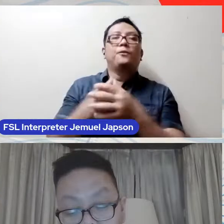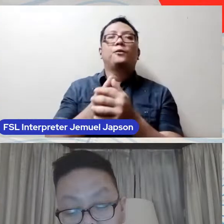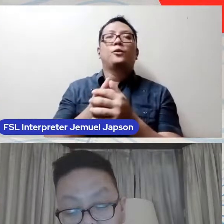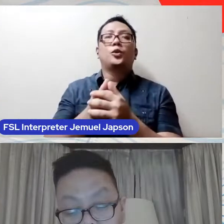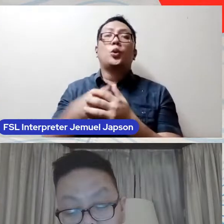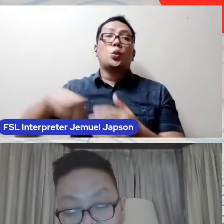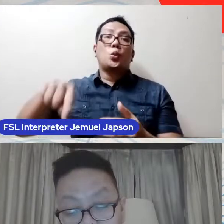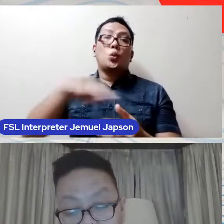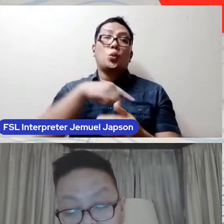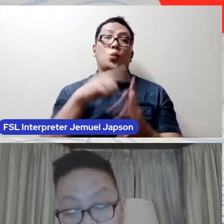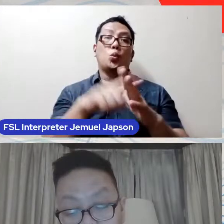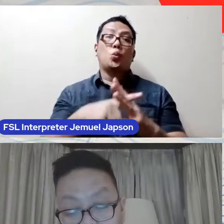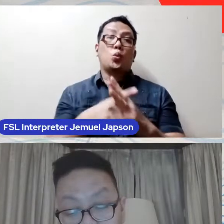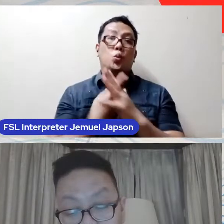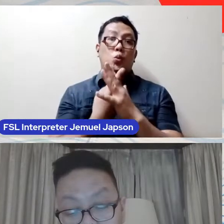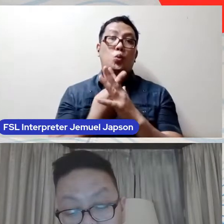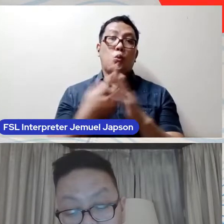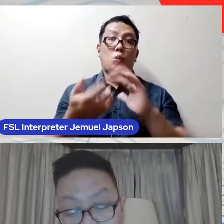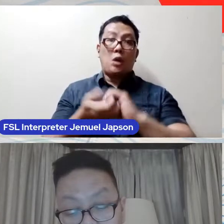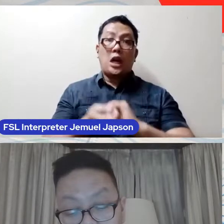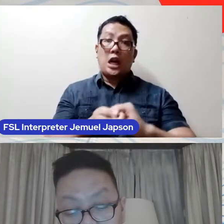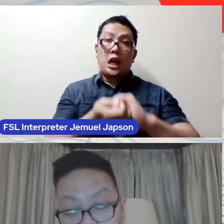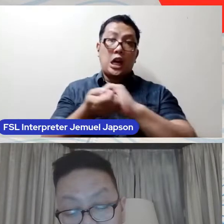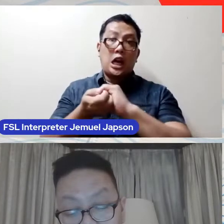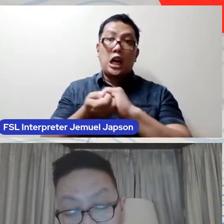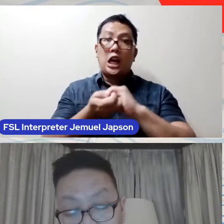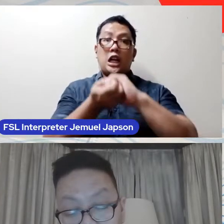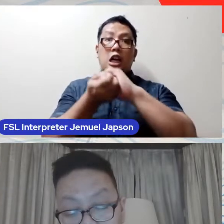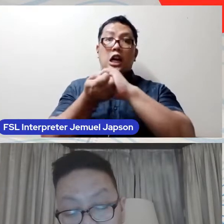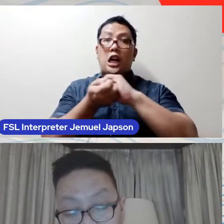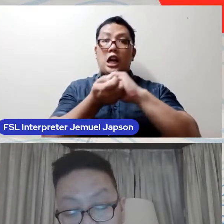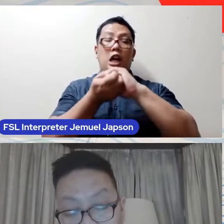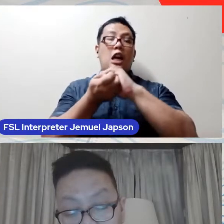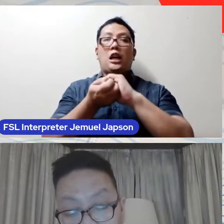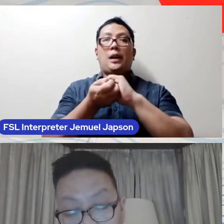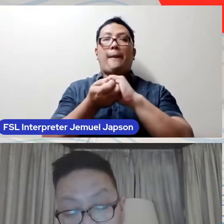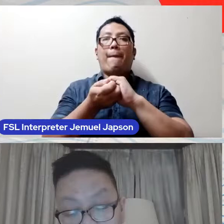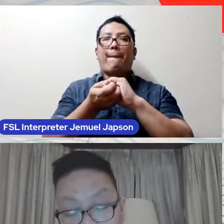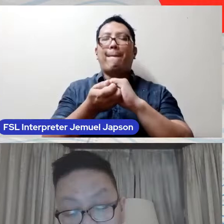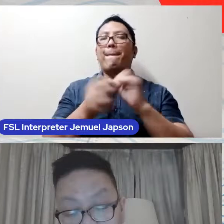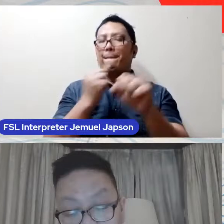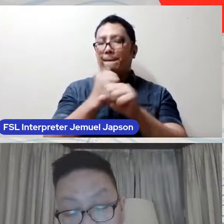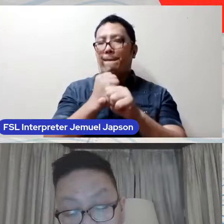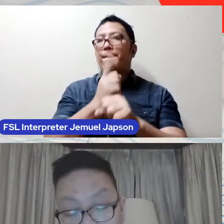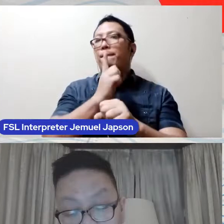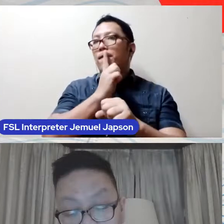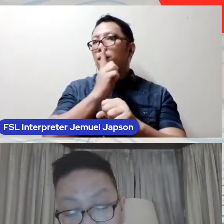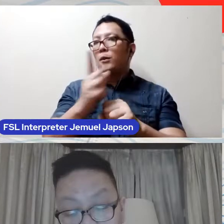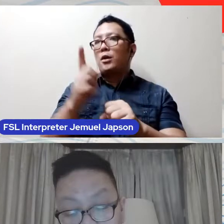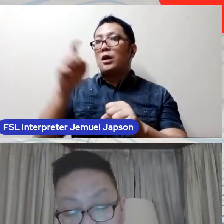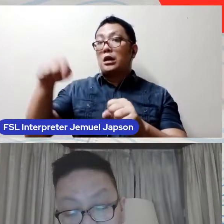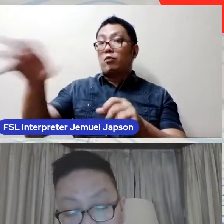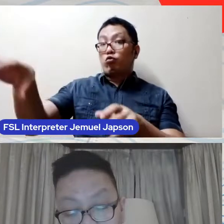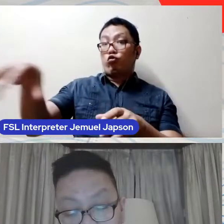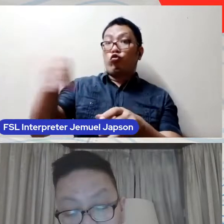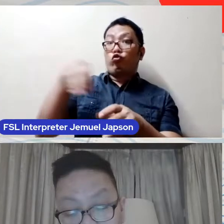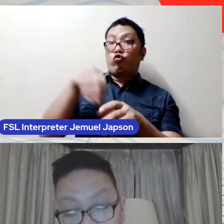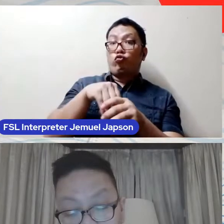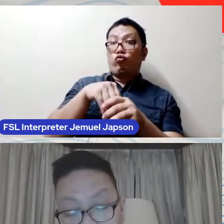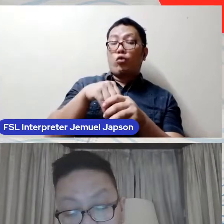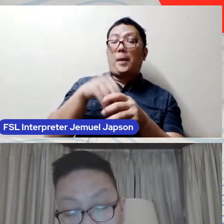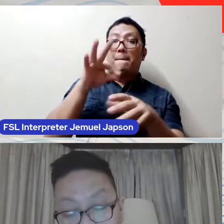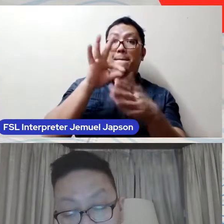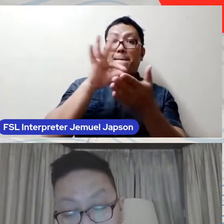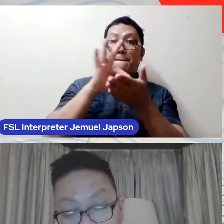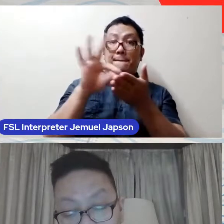we started building the partnership, we made sure na kapag they participate sa Random Manual Audit, they